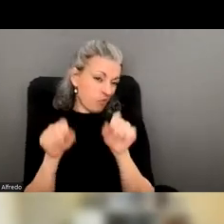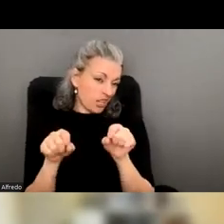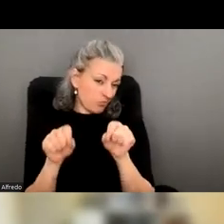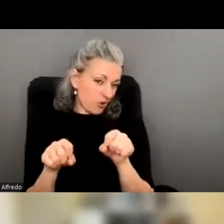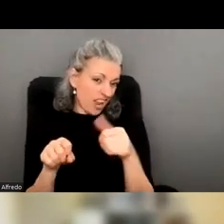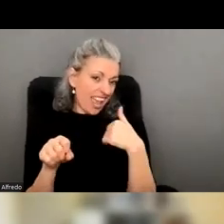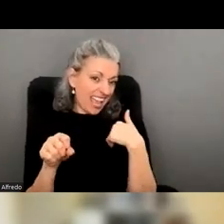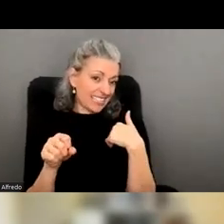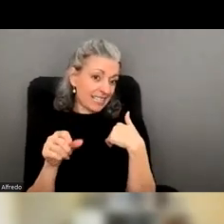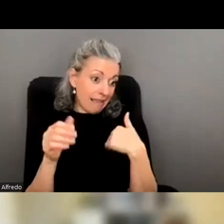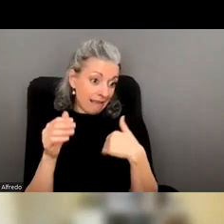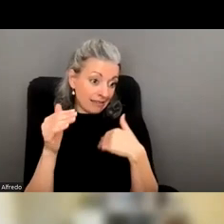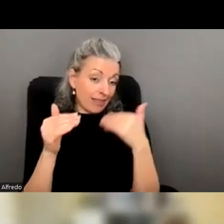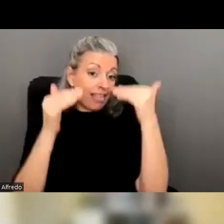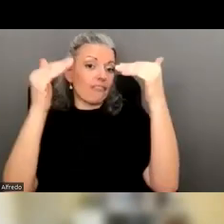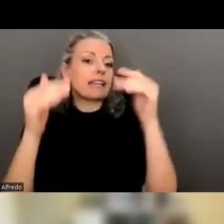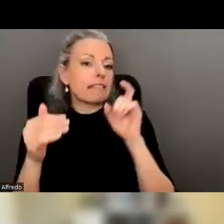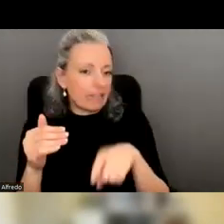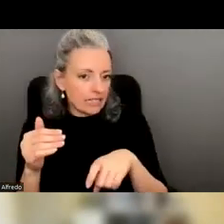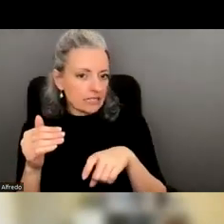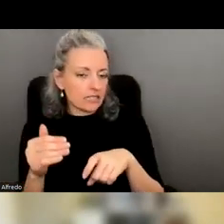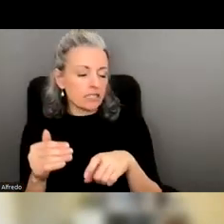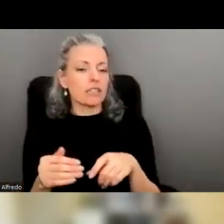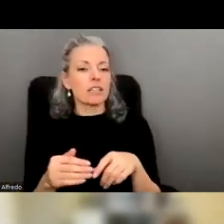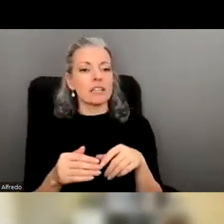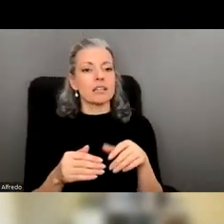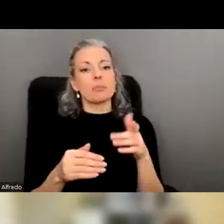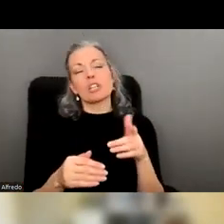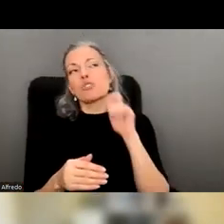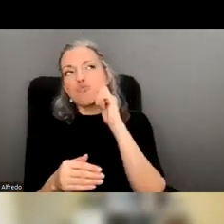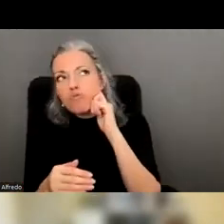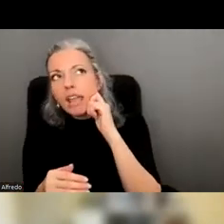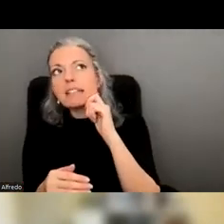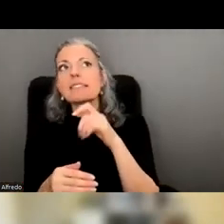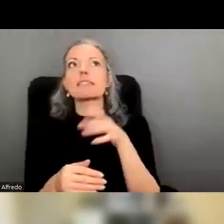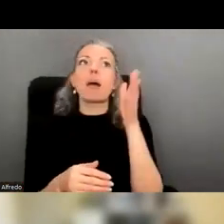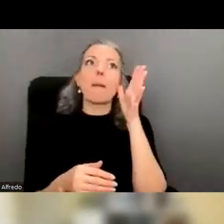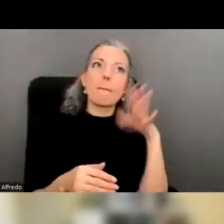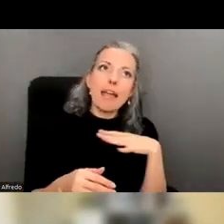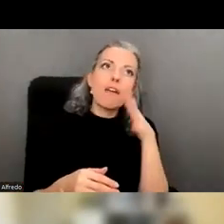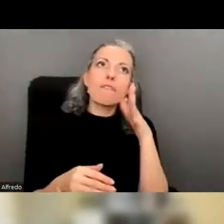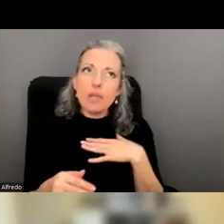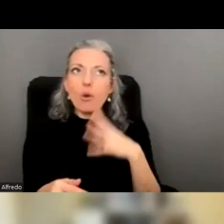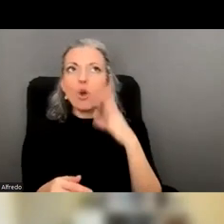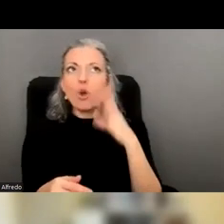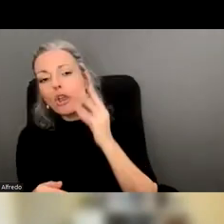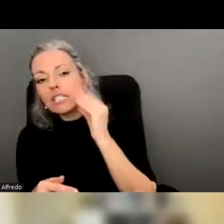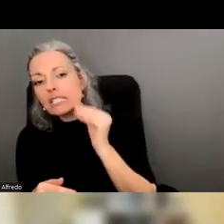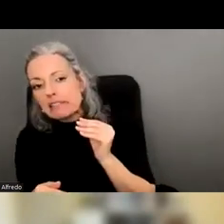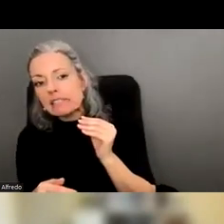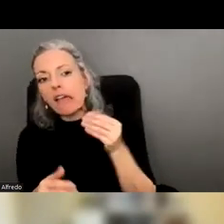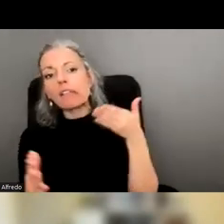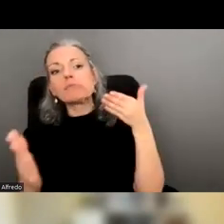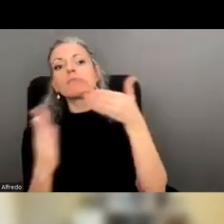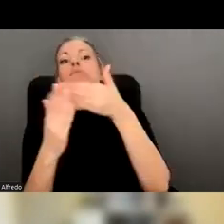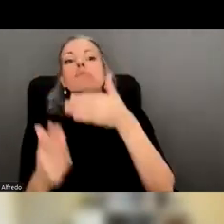elevated needs, and targeted interventions are needed because of intersections of race and gender and lived experiences of discrimination,